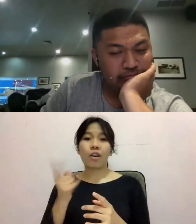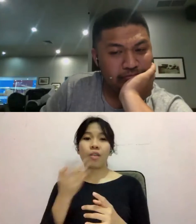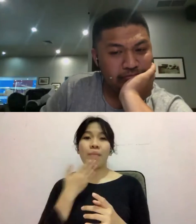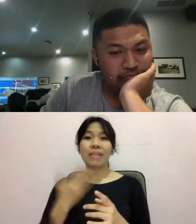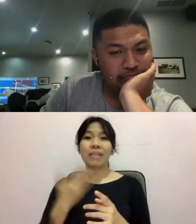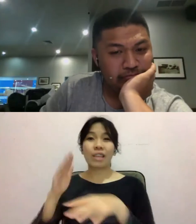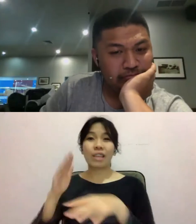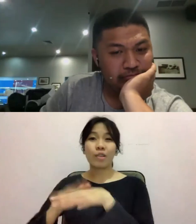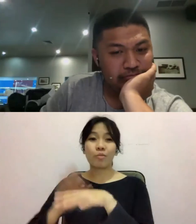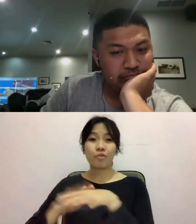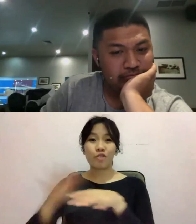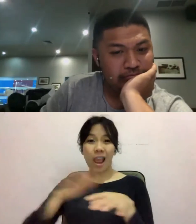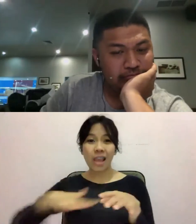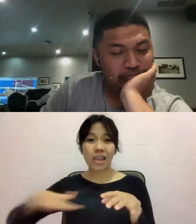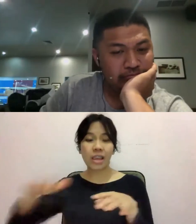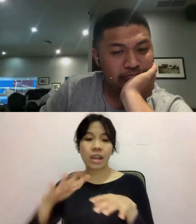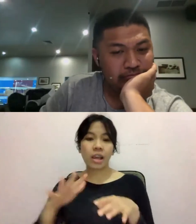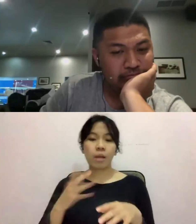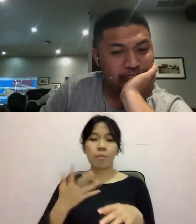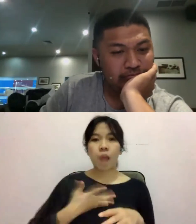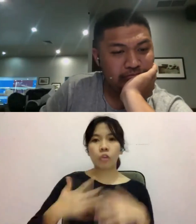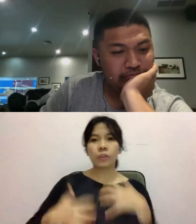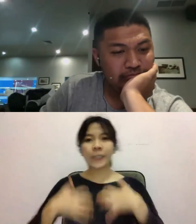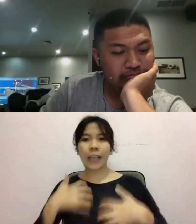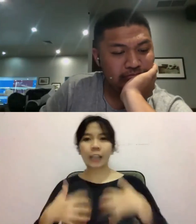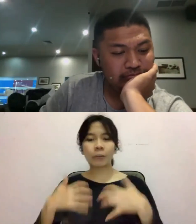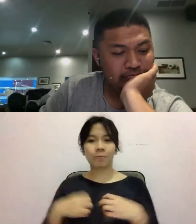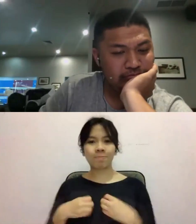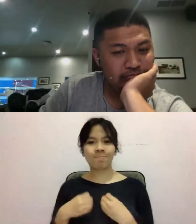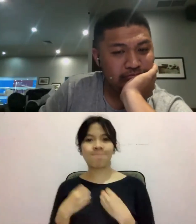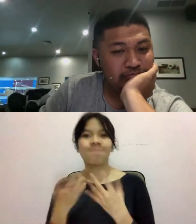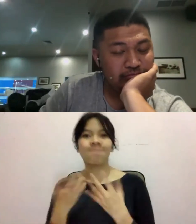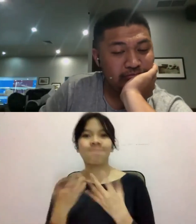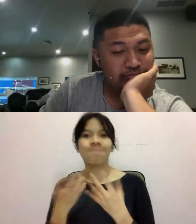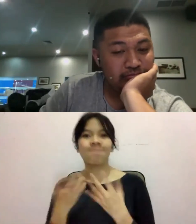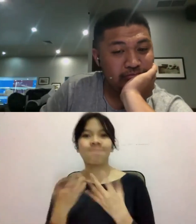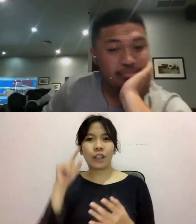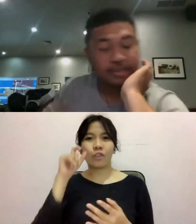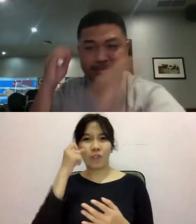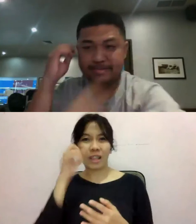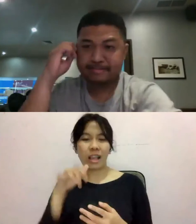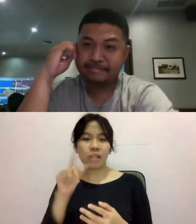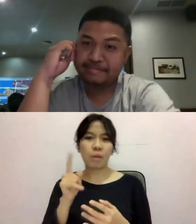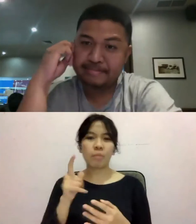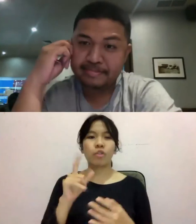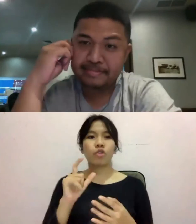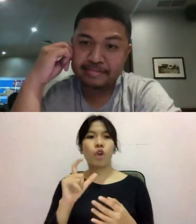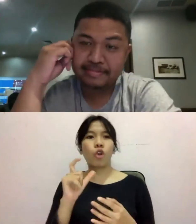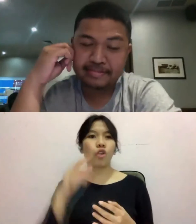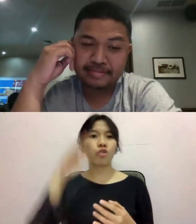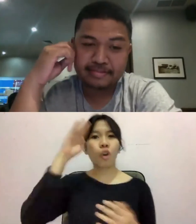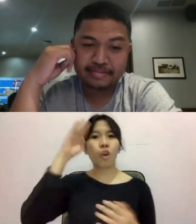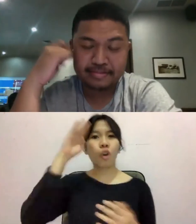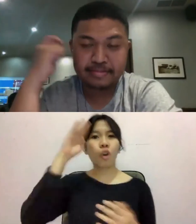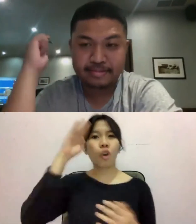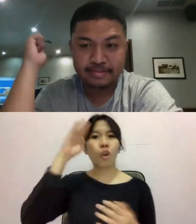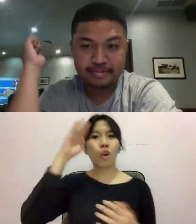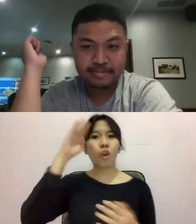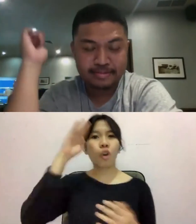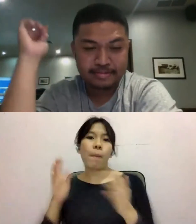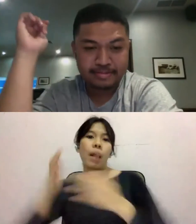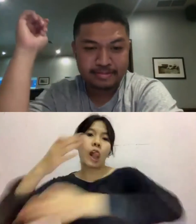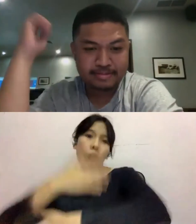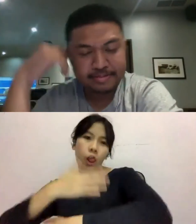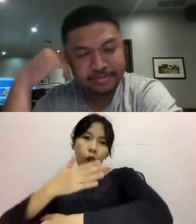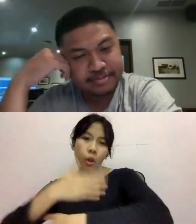we express emotions, including hugging, or even if it's your friend, sometimes people think